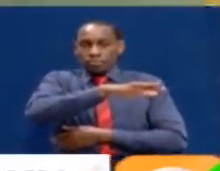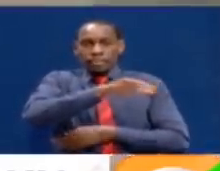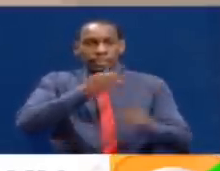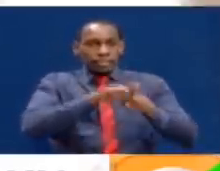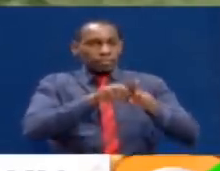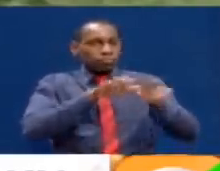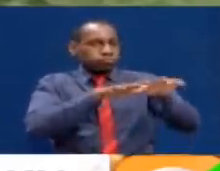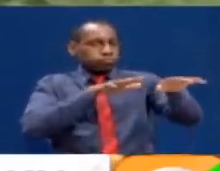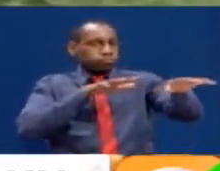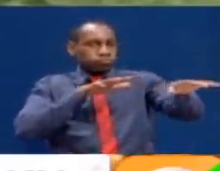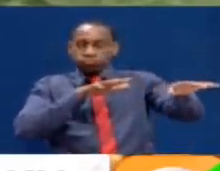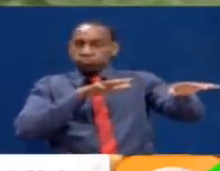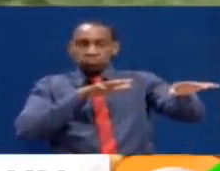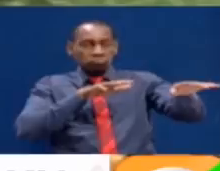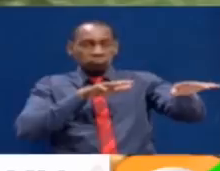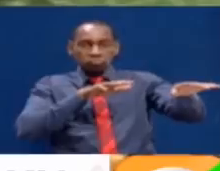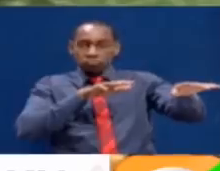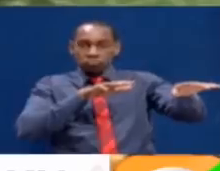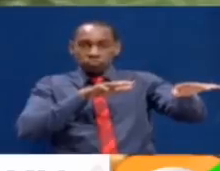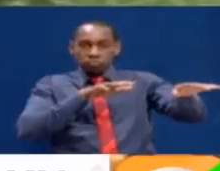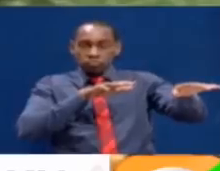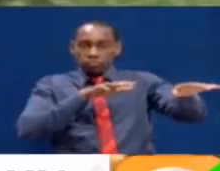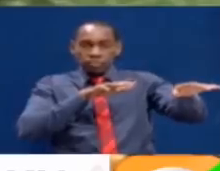even the traffic has also been